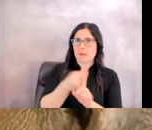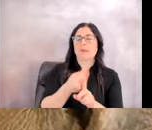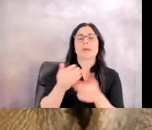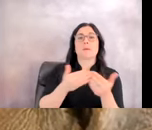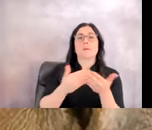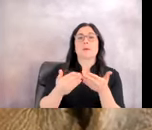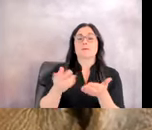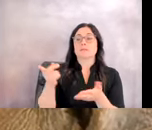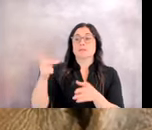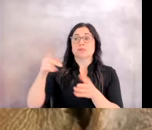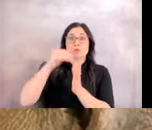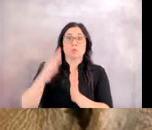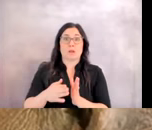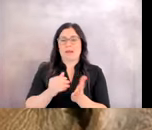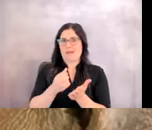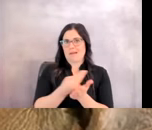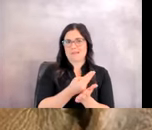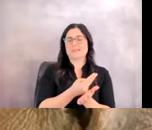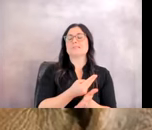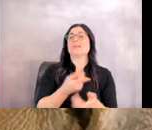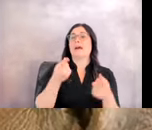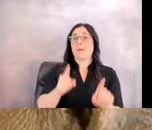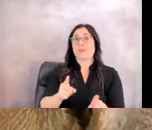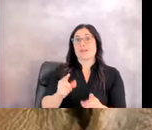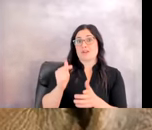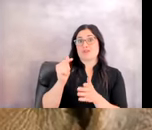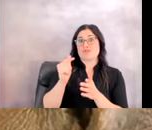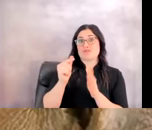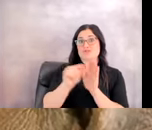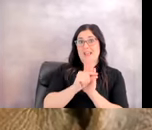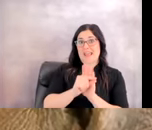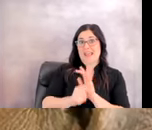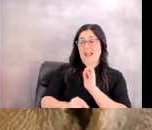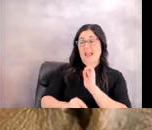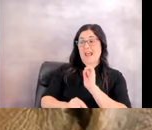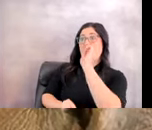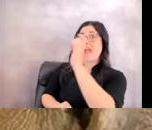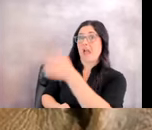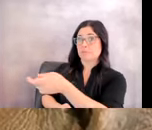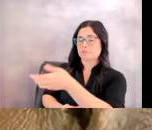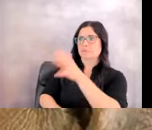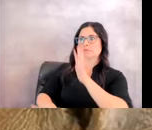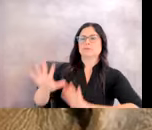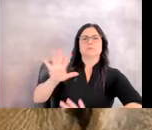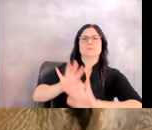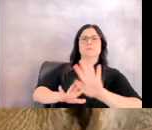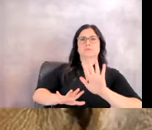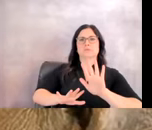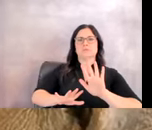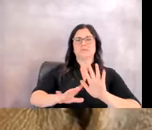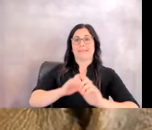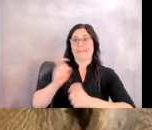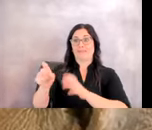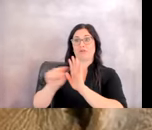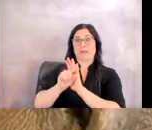they assigned a grade with this dishonesty infraction floating out there. And because they assigned a